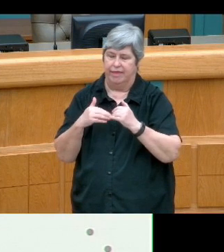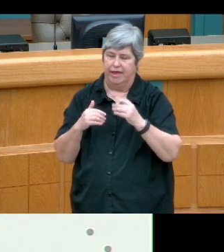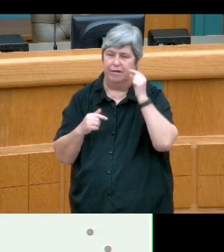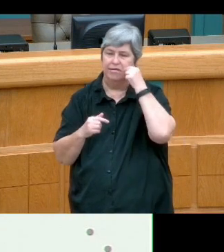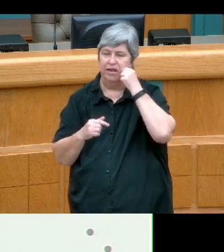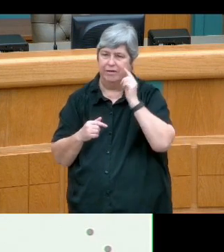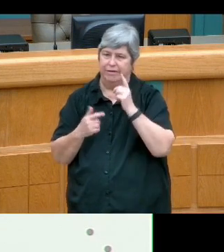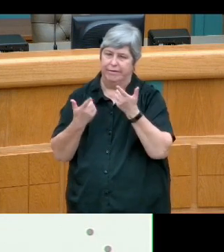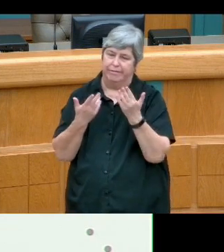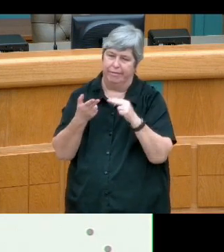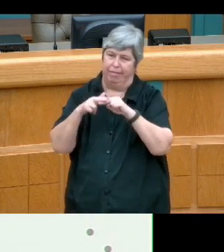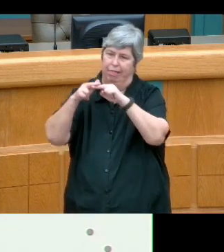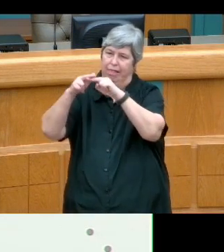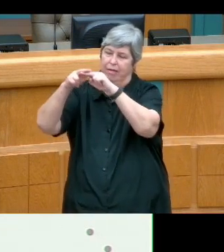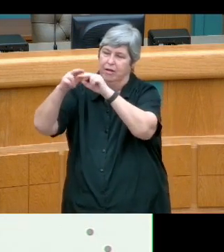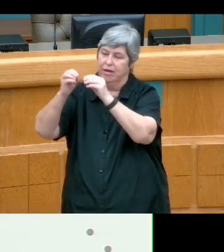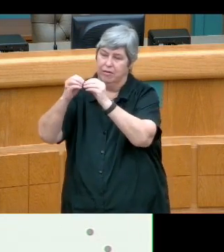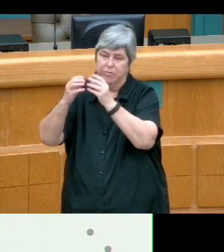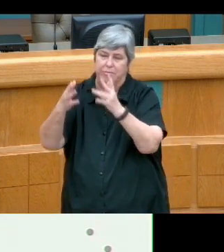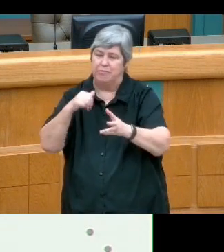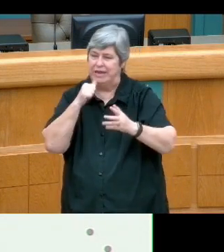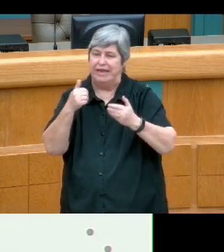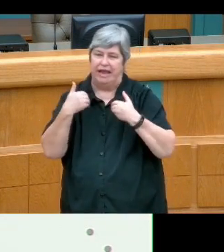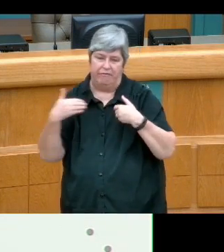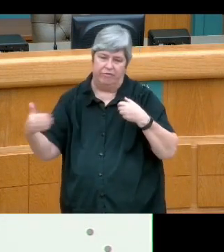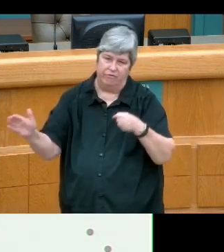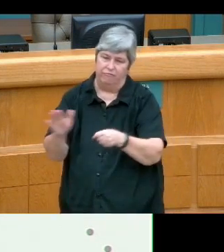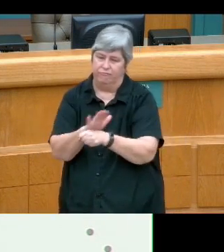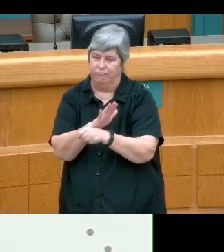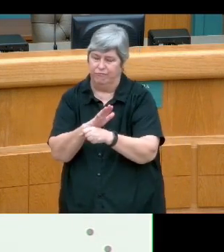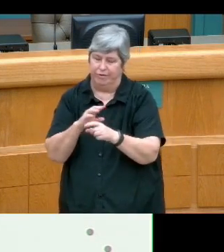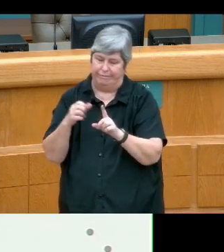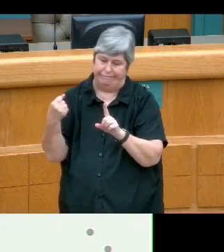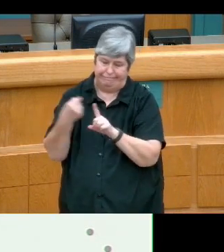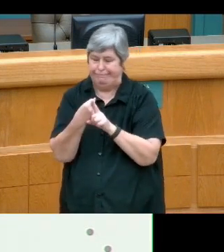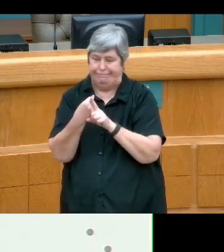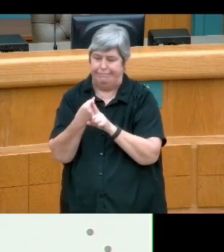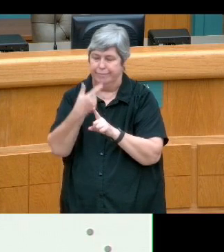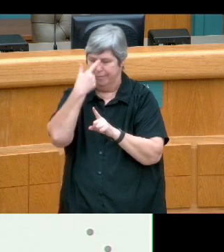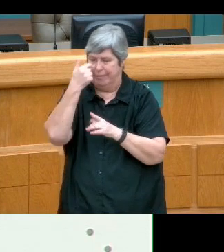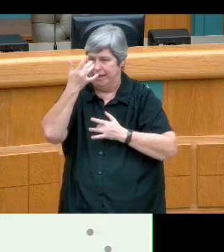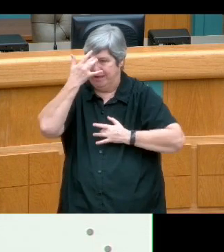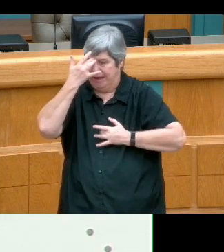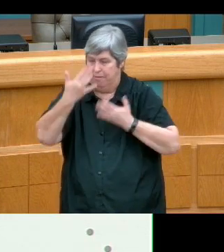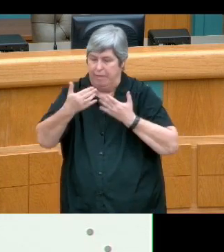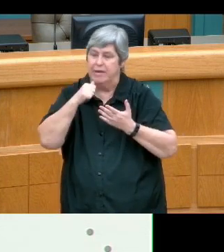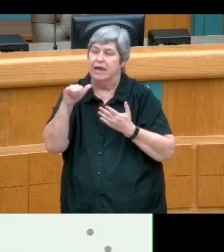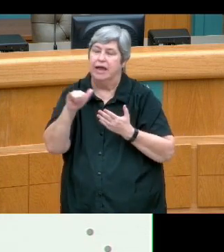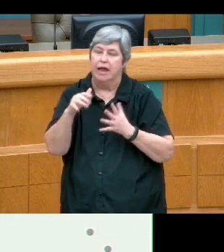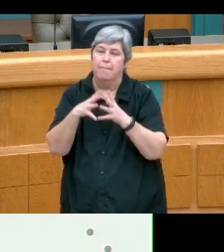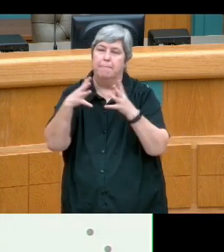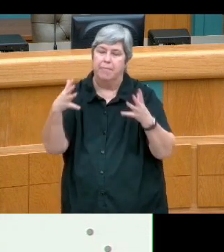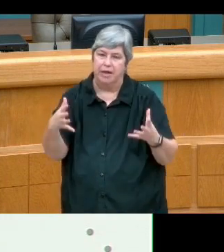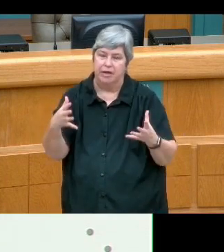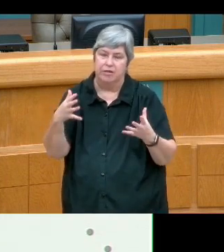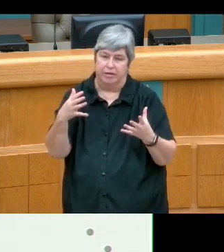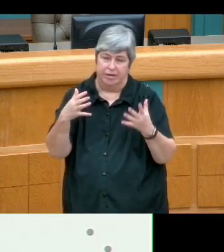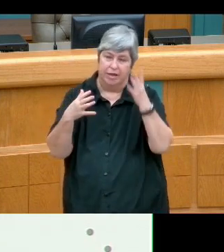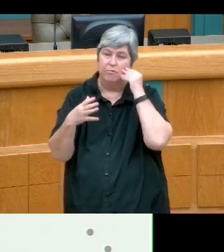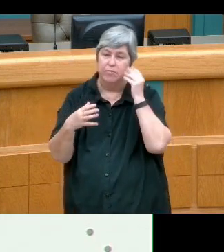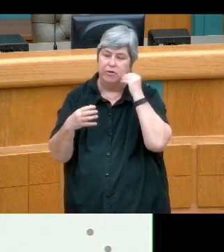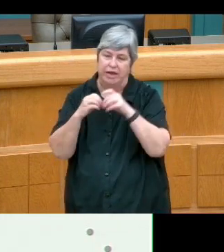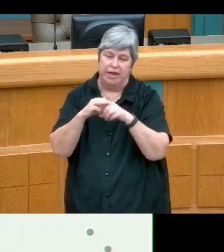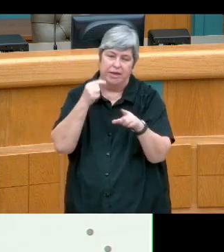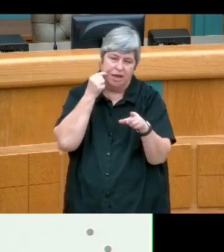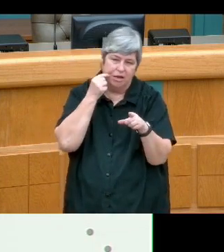And maybe we didn't bear the full brunt of the pandemic, at least not as much as was experienced in